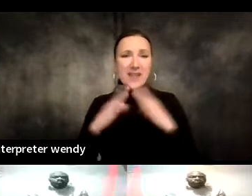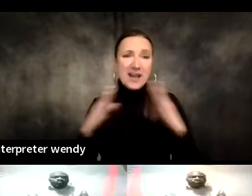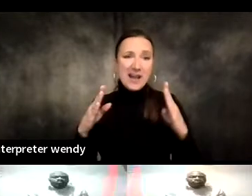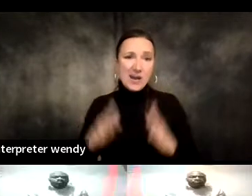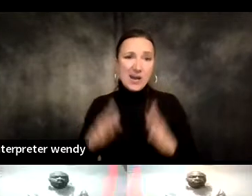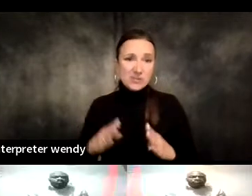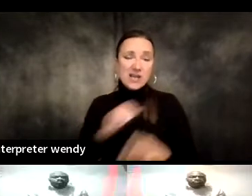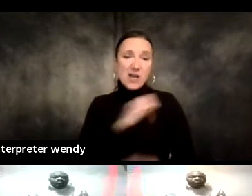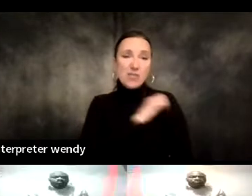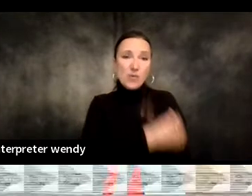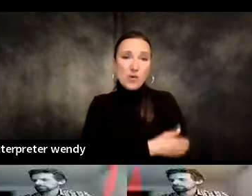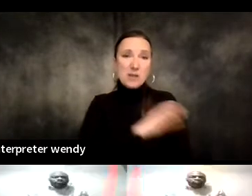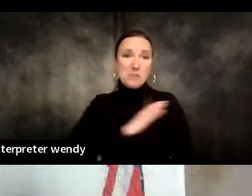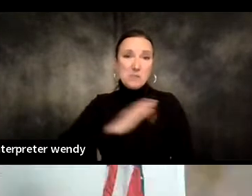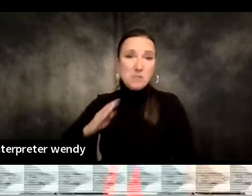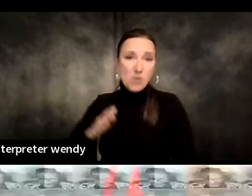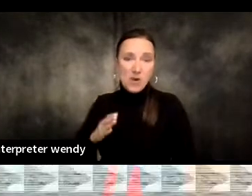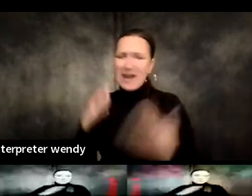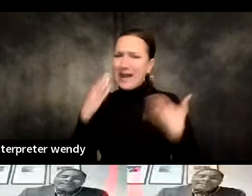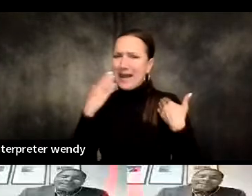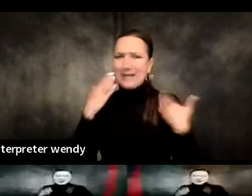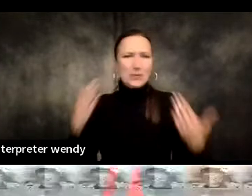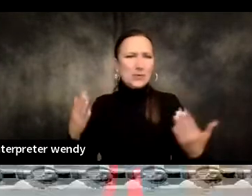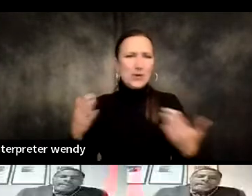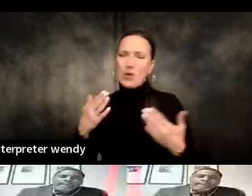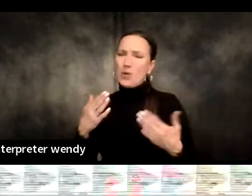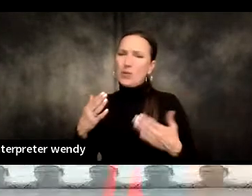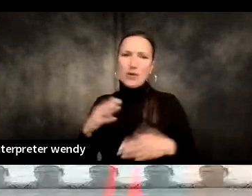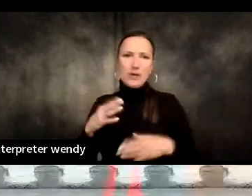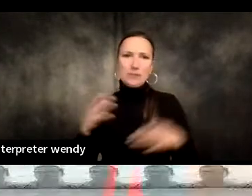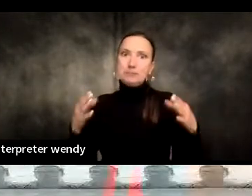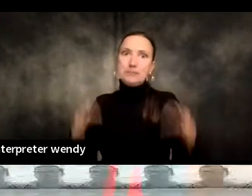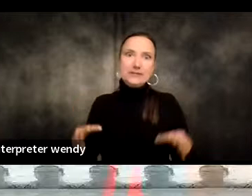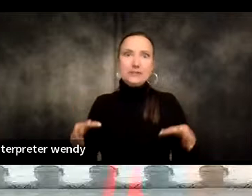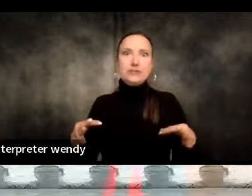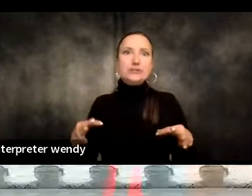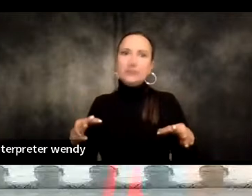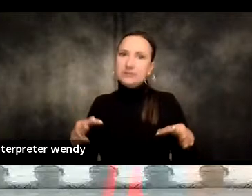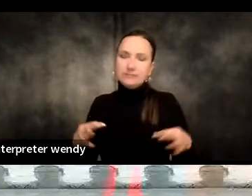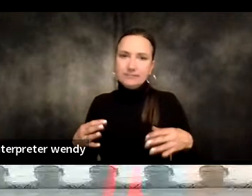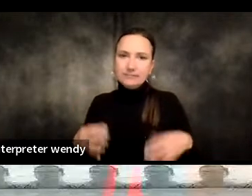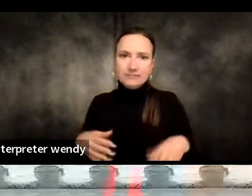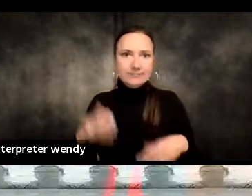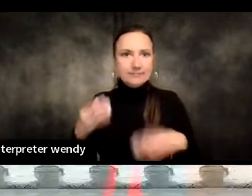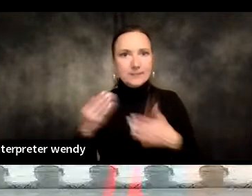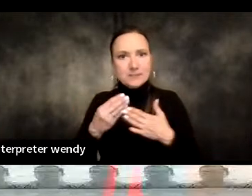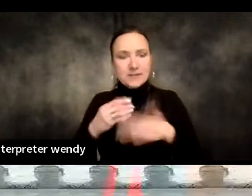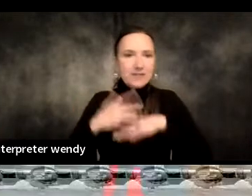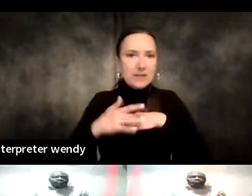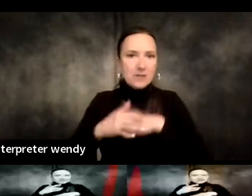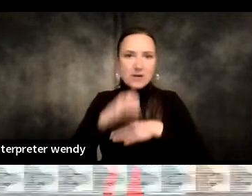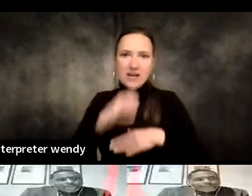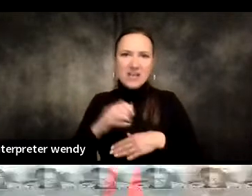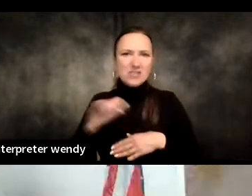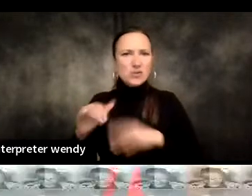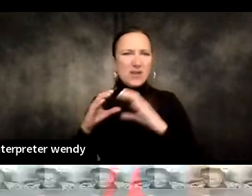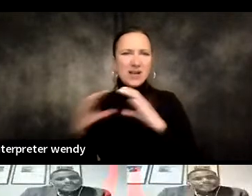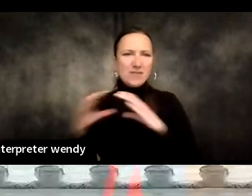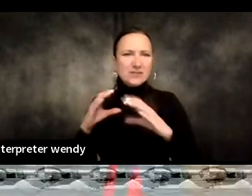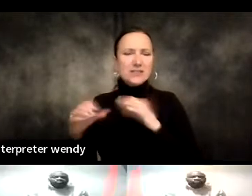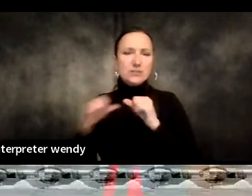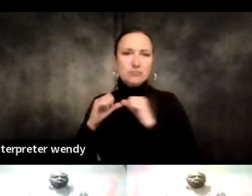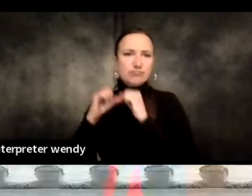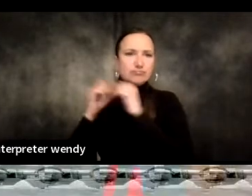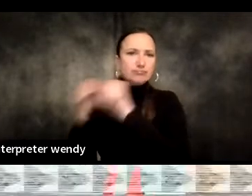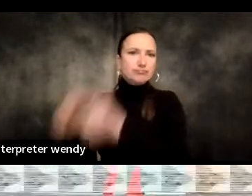And I don't know if they've taken a firm stance, to be quite honest, on to surplus or not. So those conversations sort of continue. And what